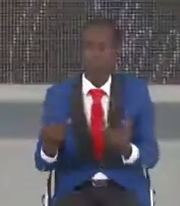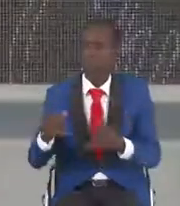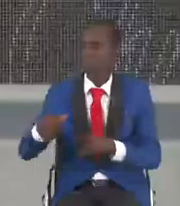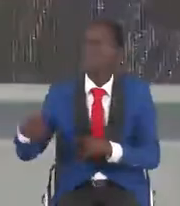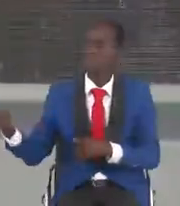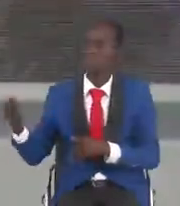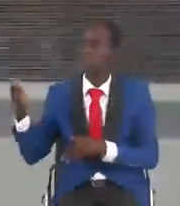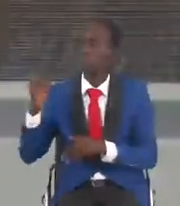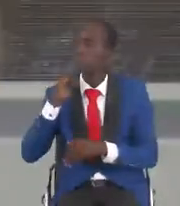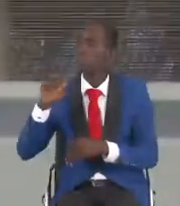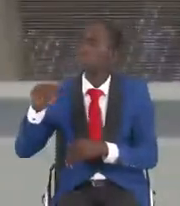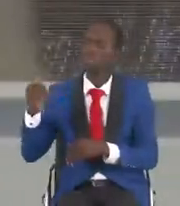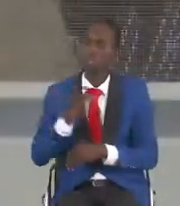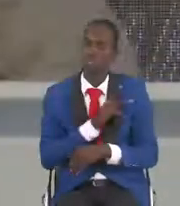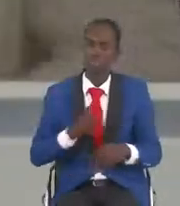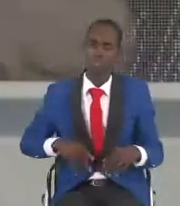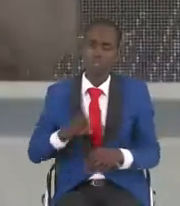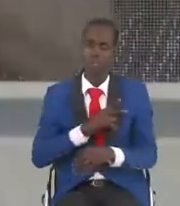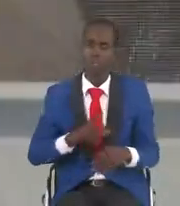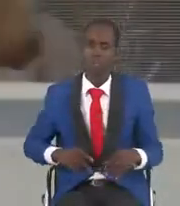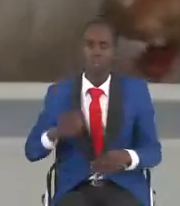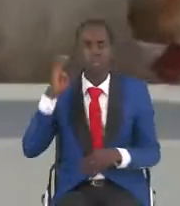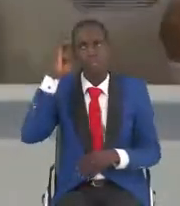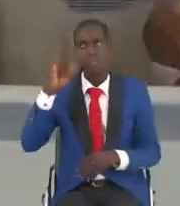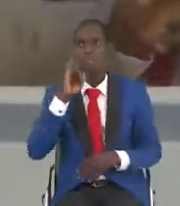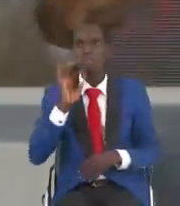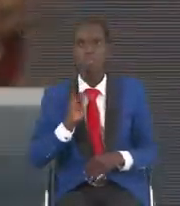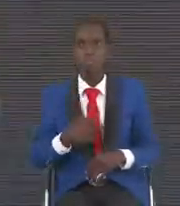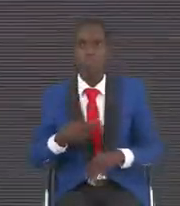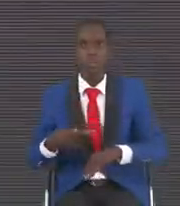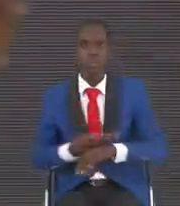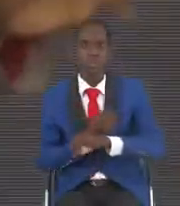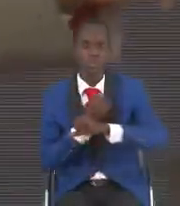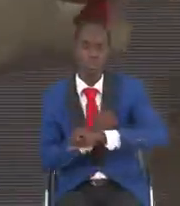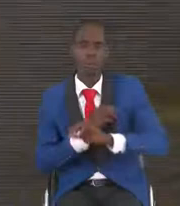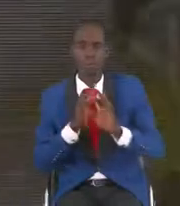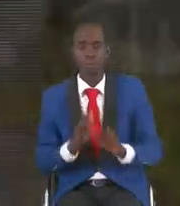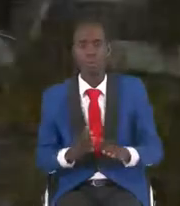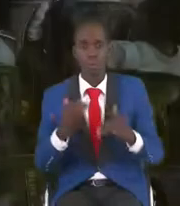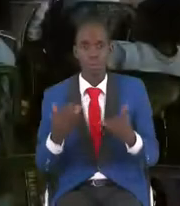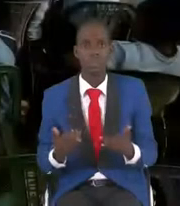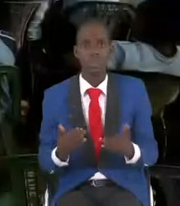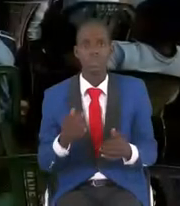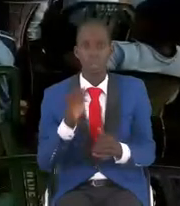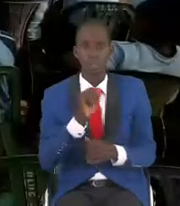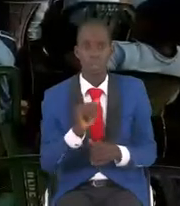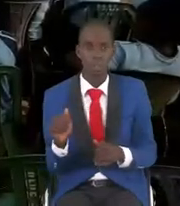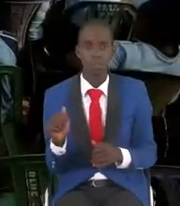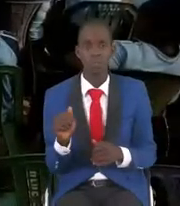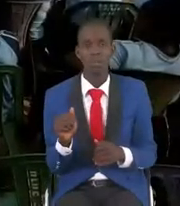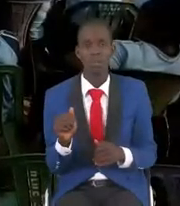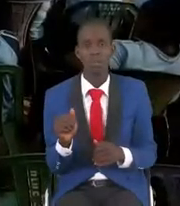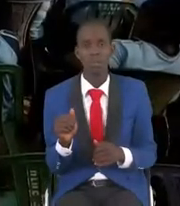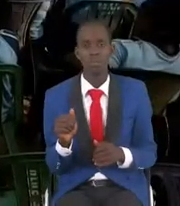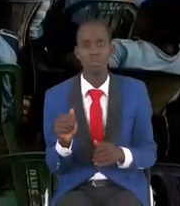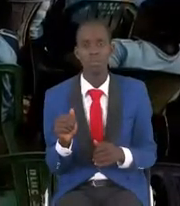of lords, and is our shepherd. Now, look at David there. A lion came. That's the